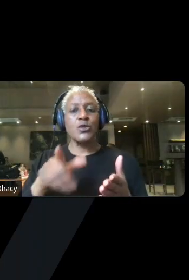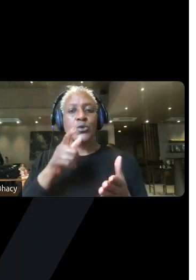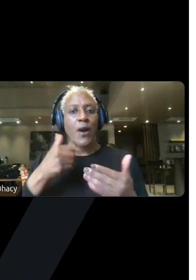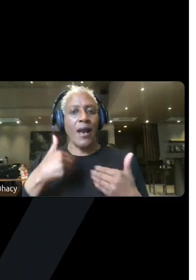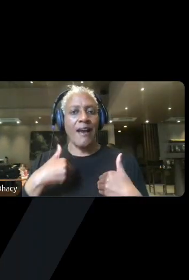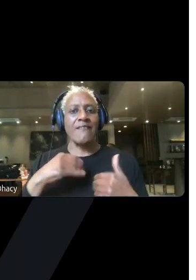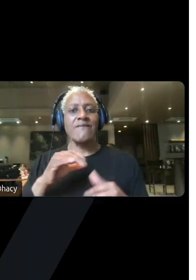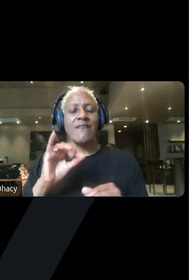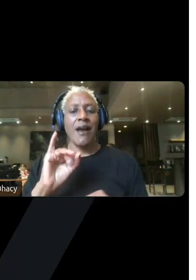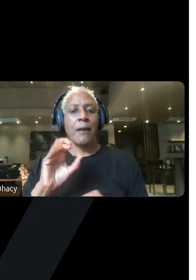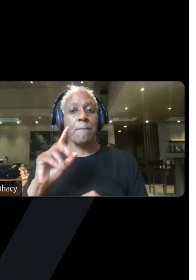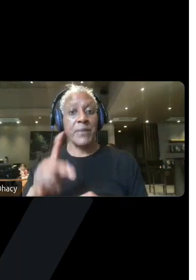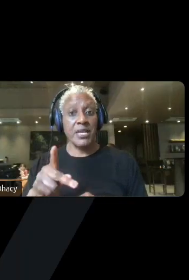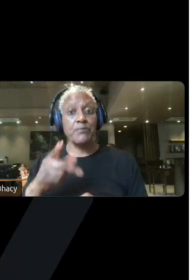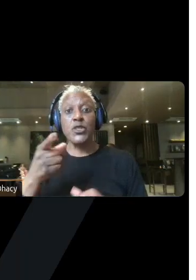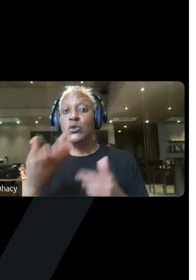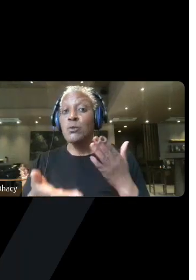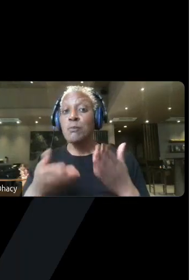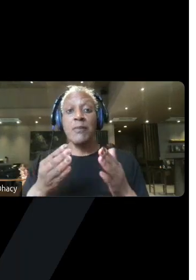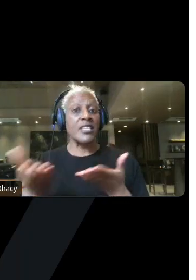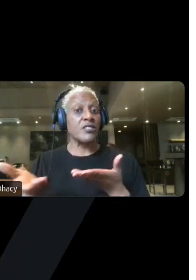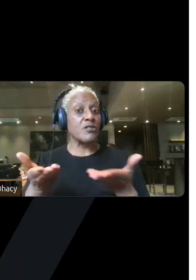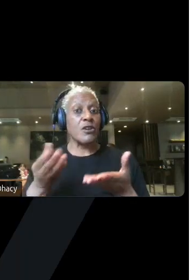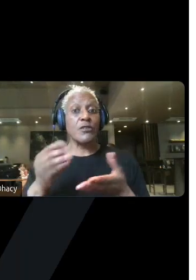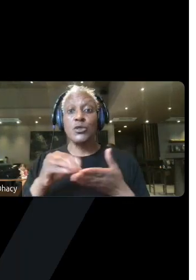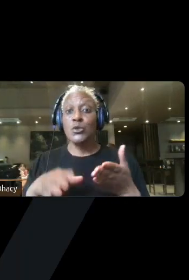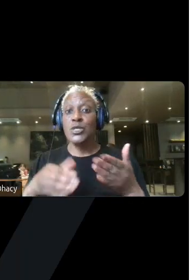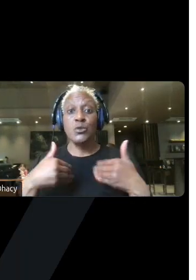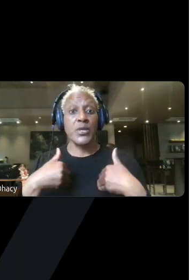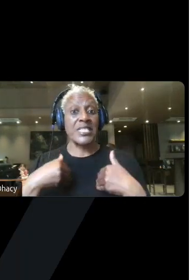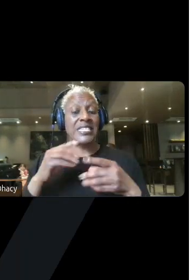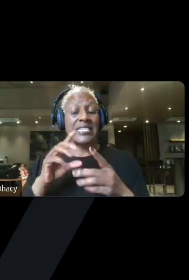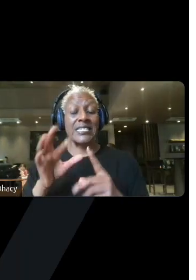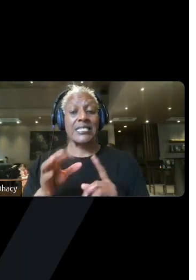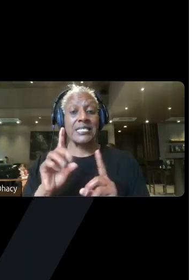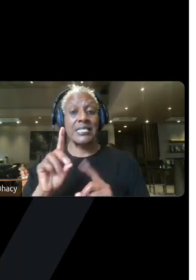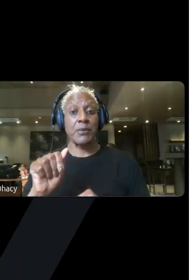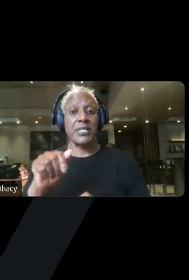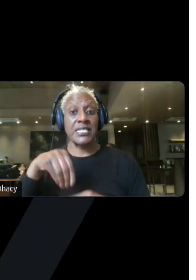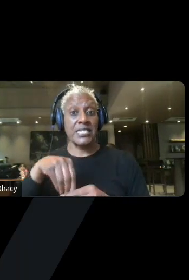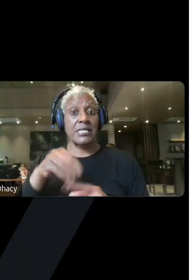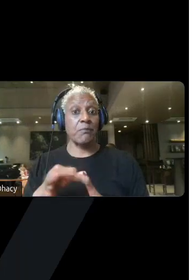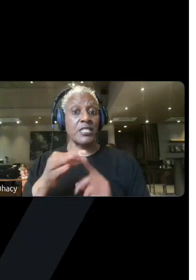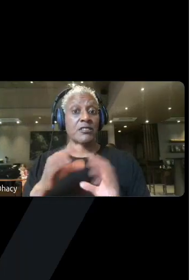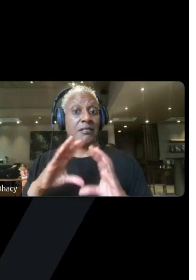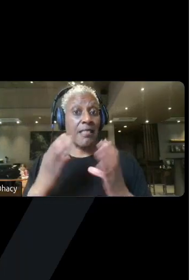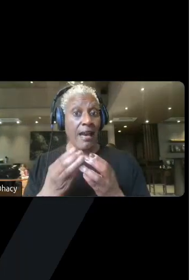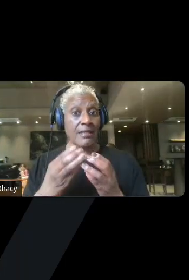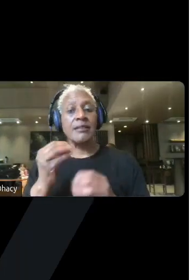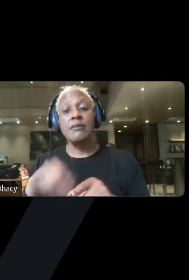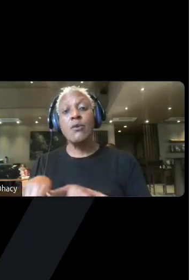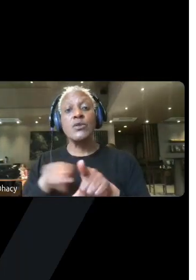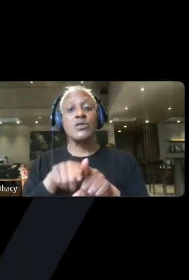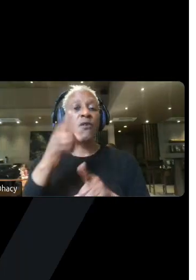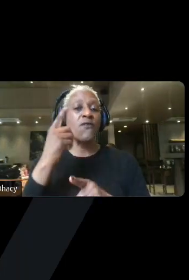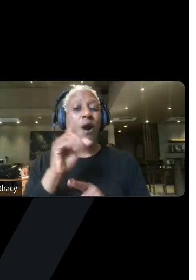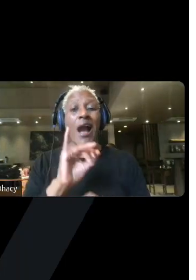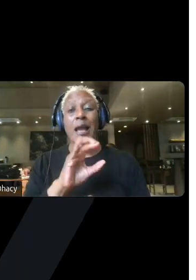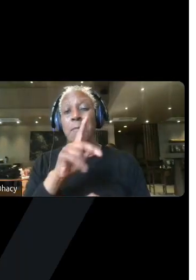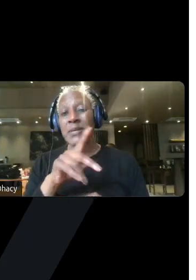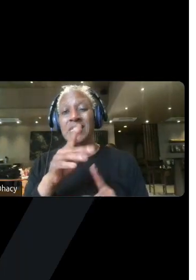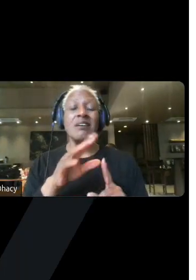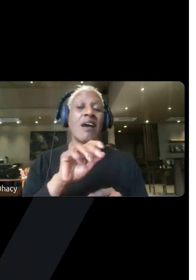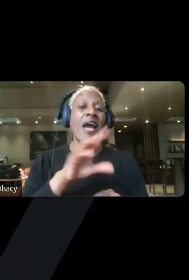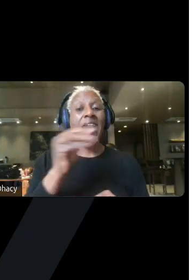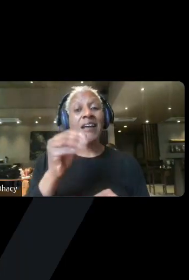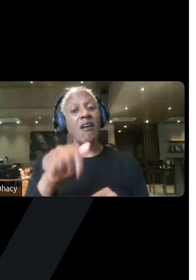You may serve students with disabilities in special class as well as ICT or other programs. So depending on the school and how many students